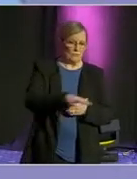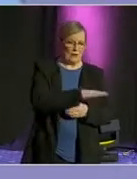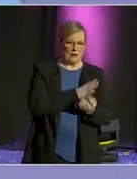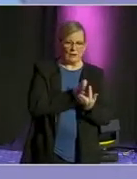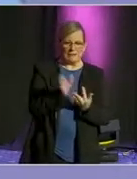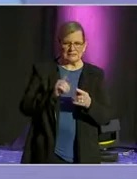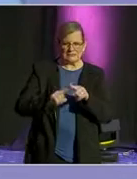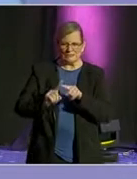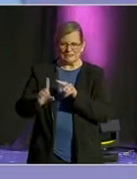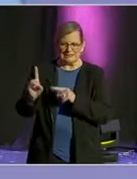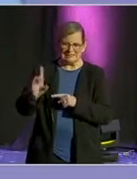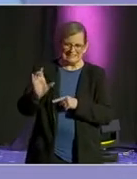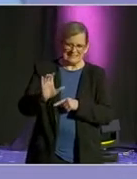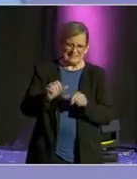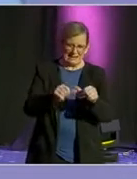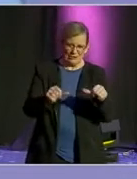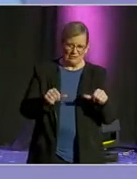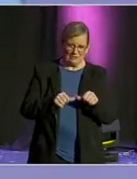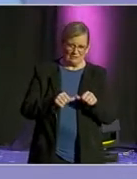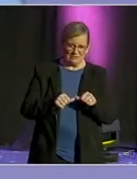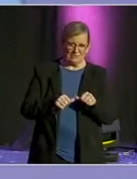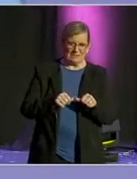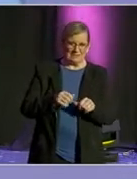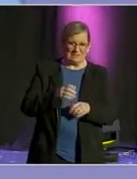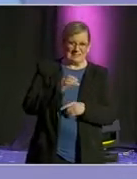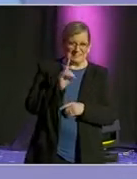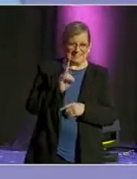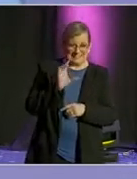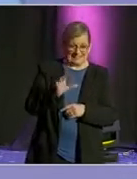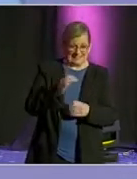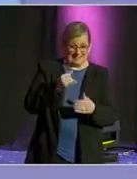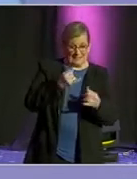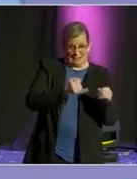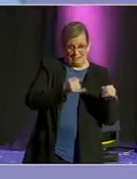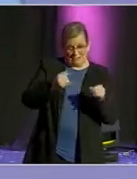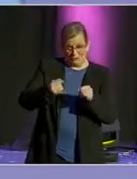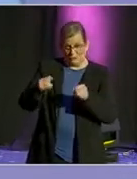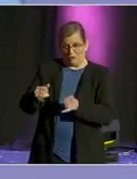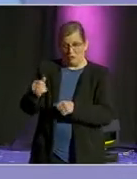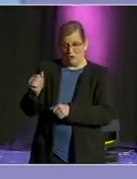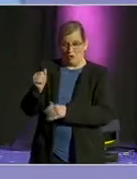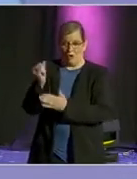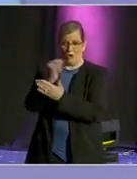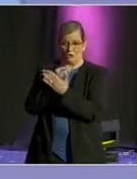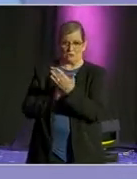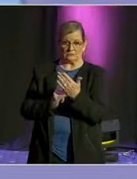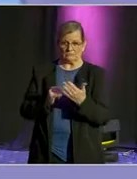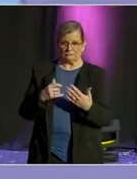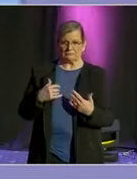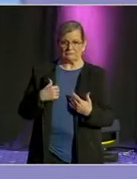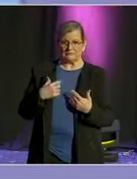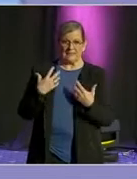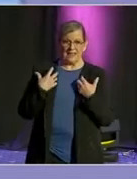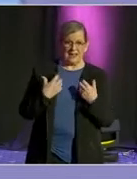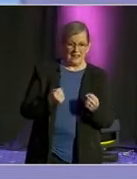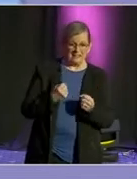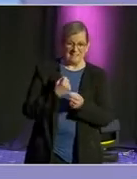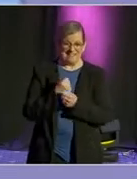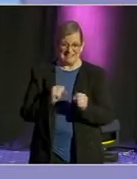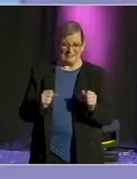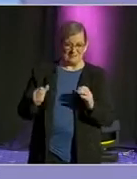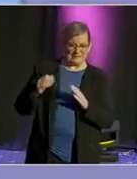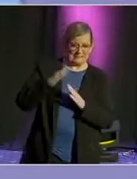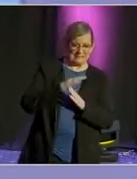designed by individual local artists. As the health and safety of everyone is our top priority, the festival